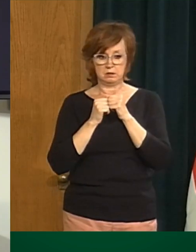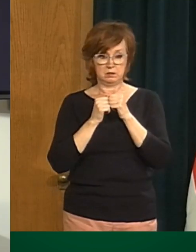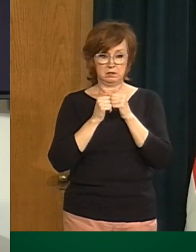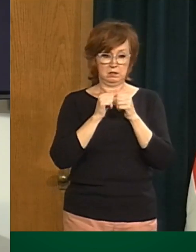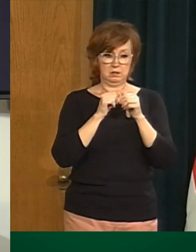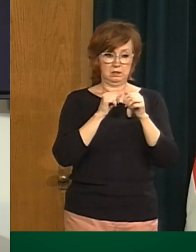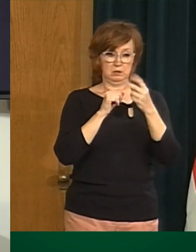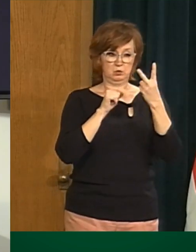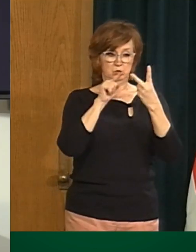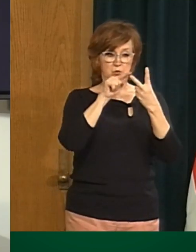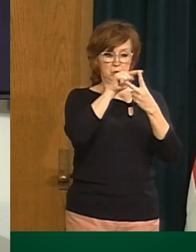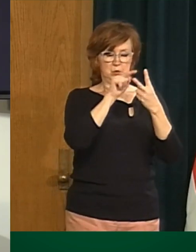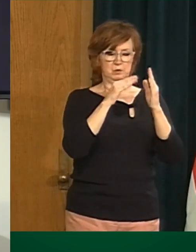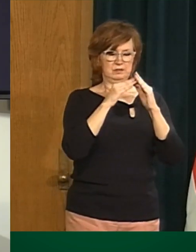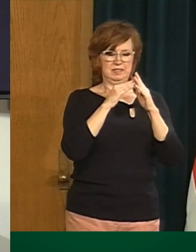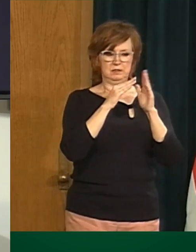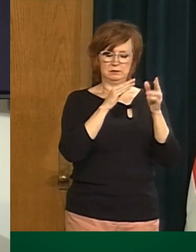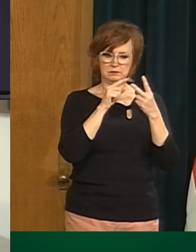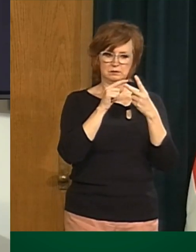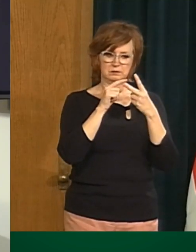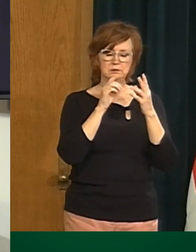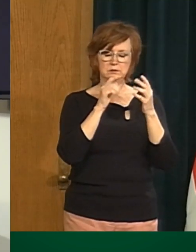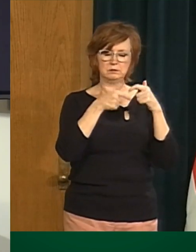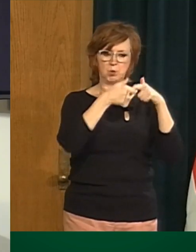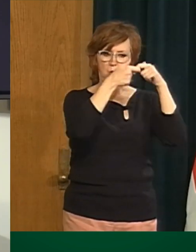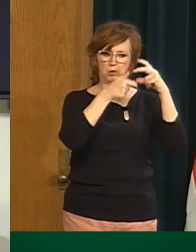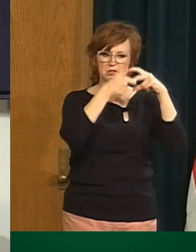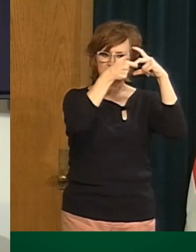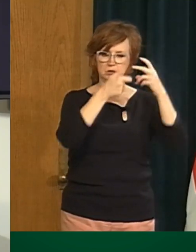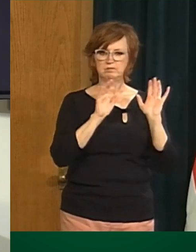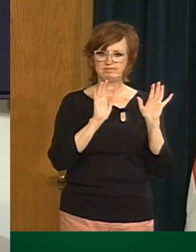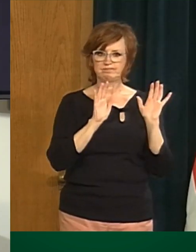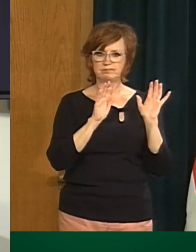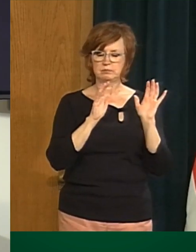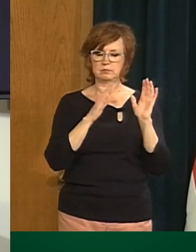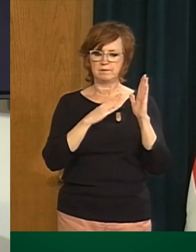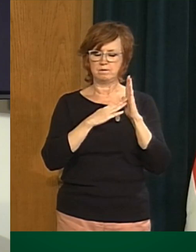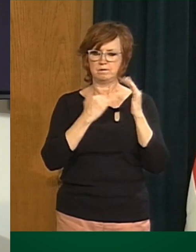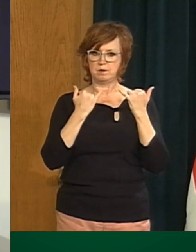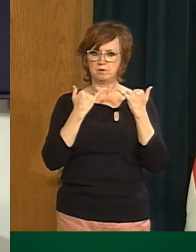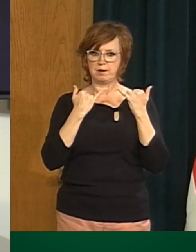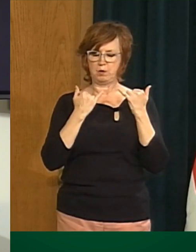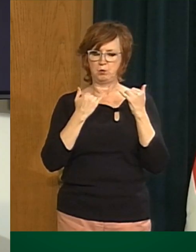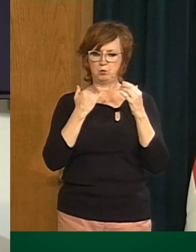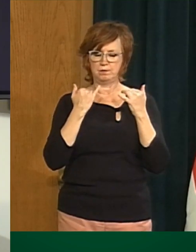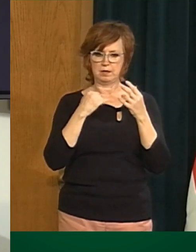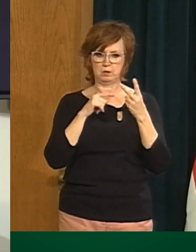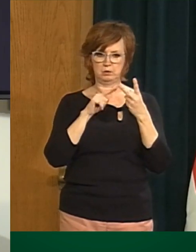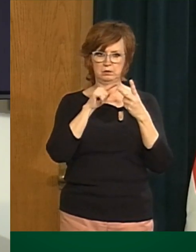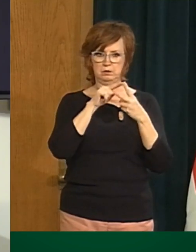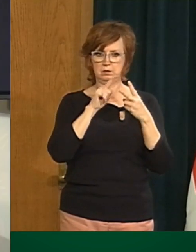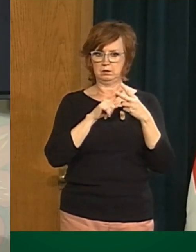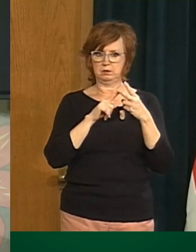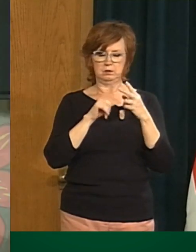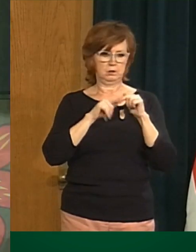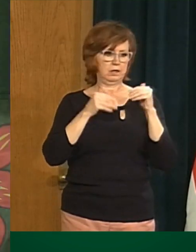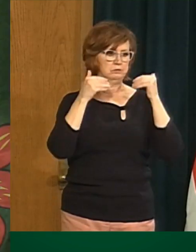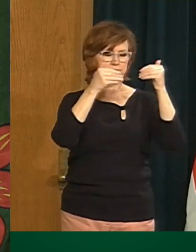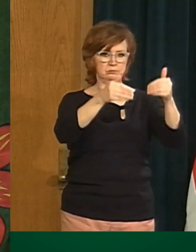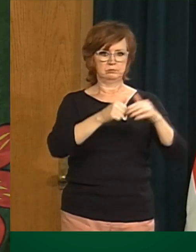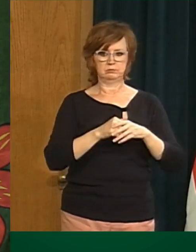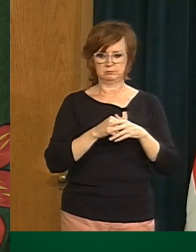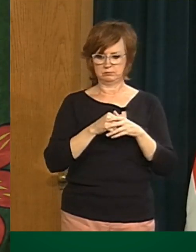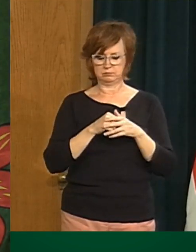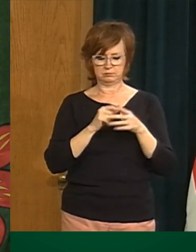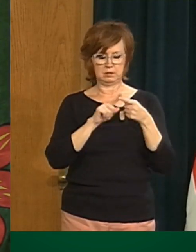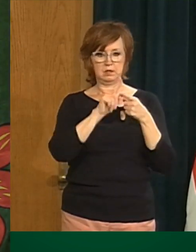have been isolated outbreaks. We have put the Reopen Saskatchewan plan on pause in two areas of the province over the course of the past